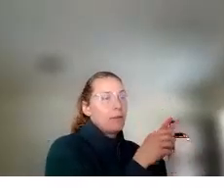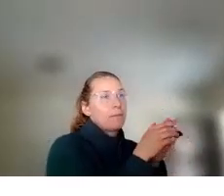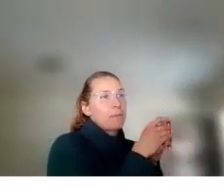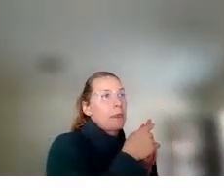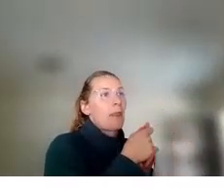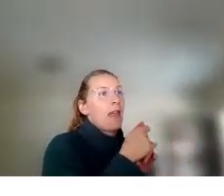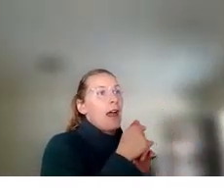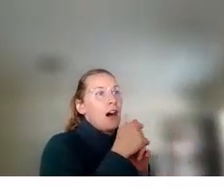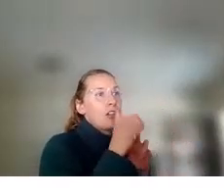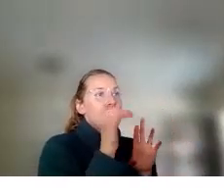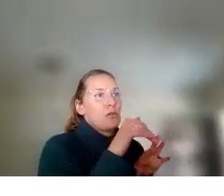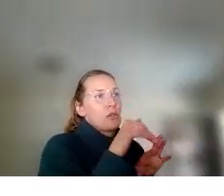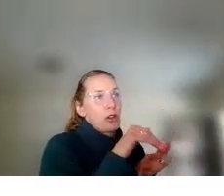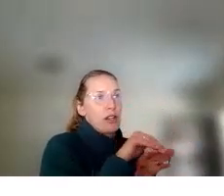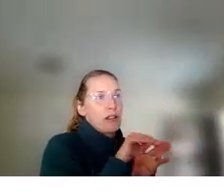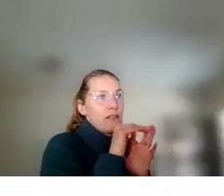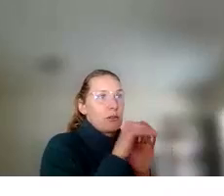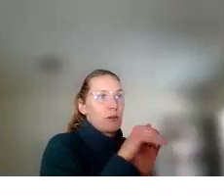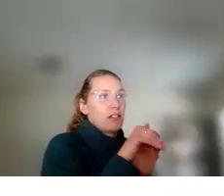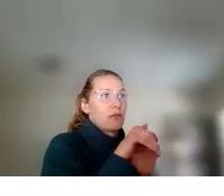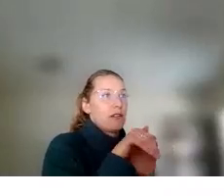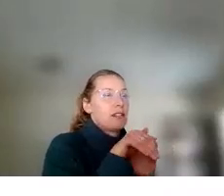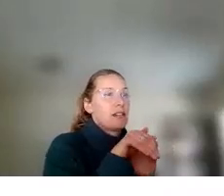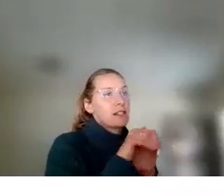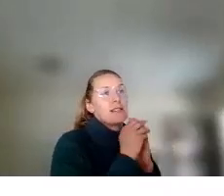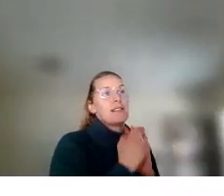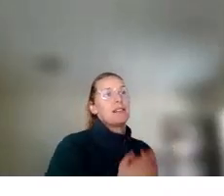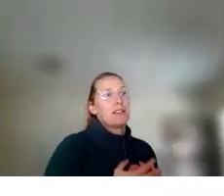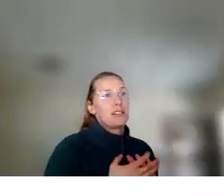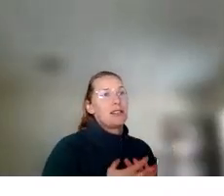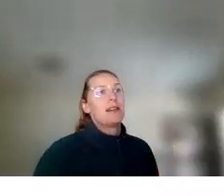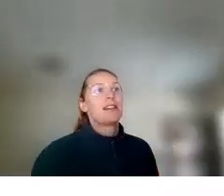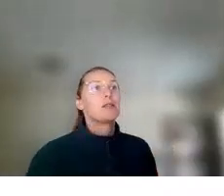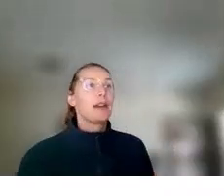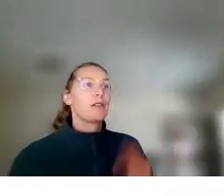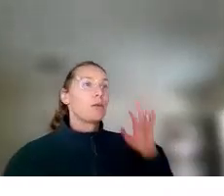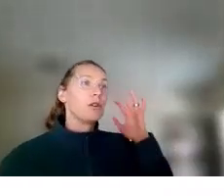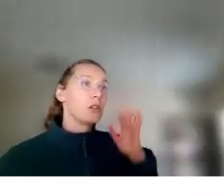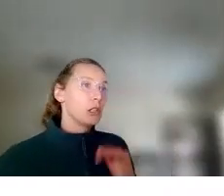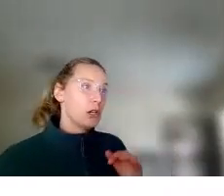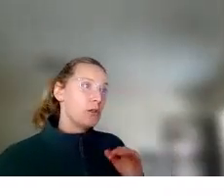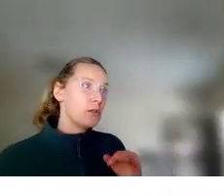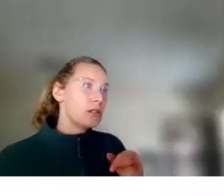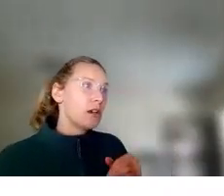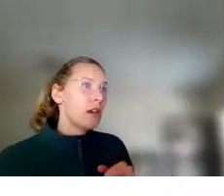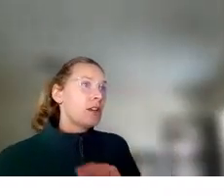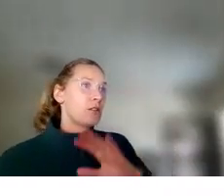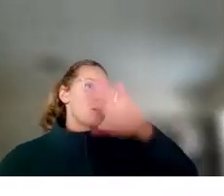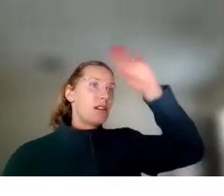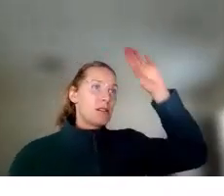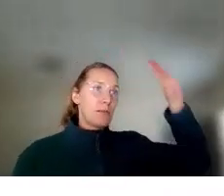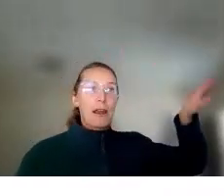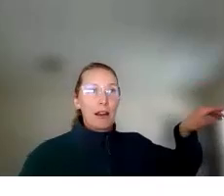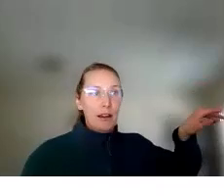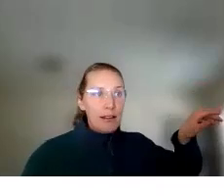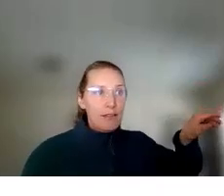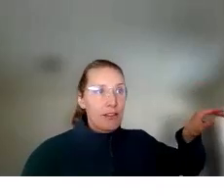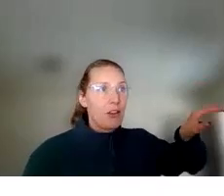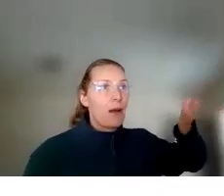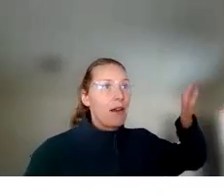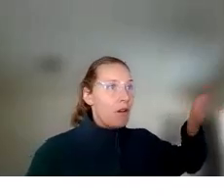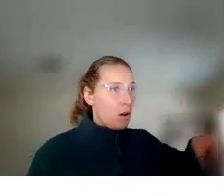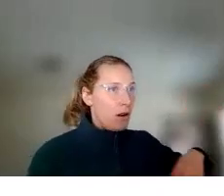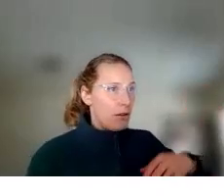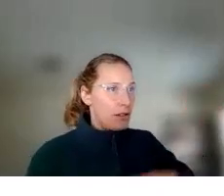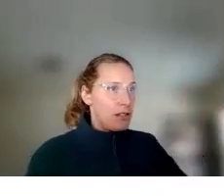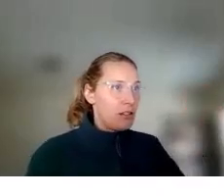IHSS. On June 30th of 2026, the CHCBS waiver will close. So it is imperative